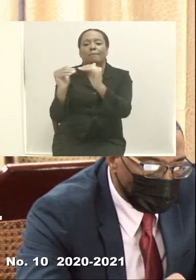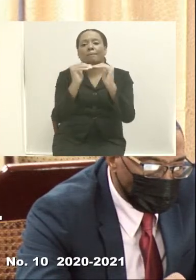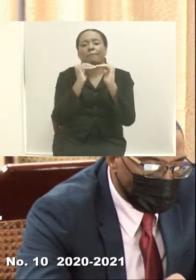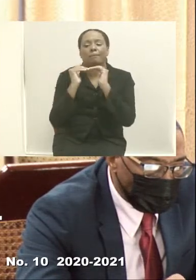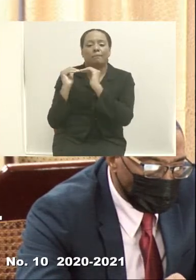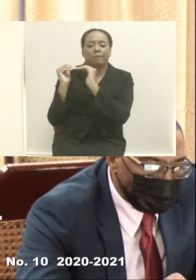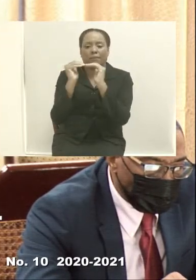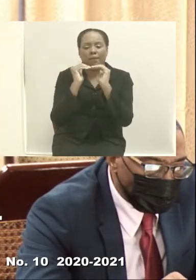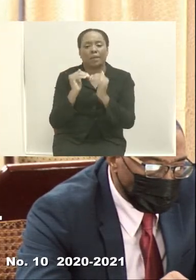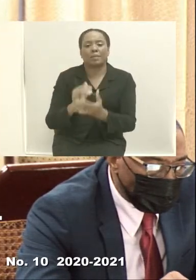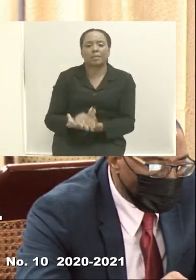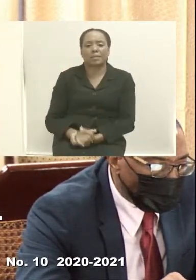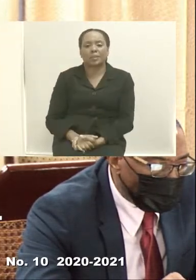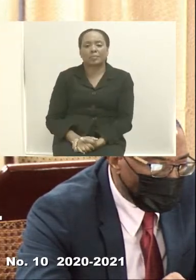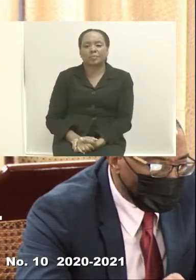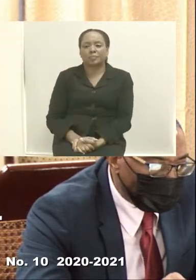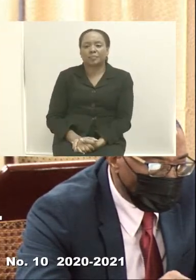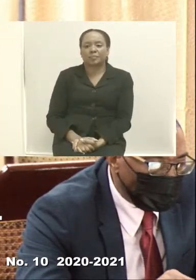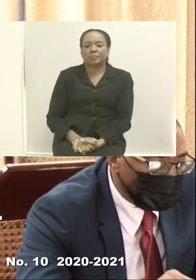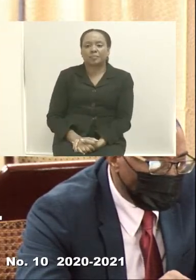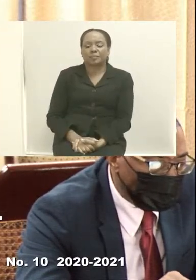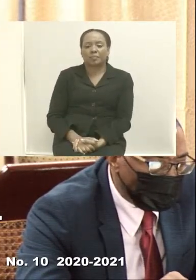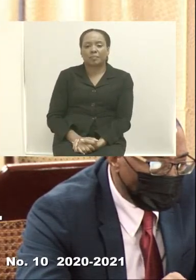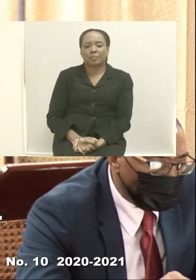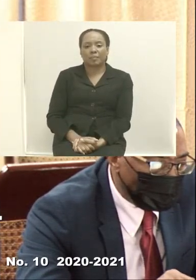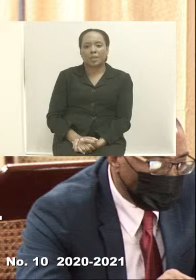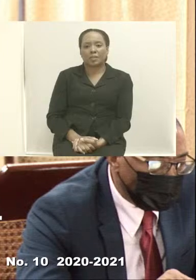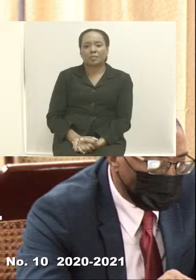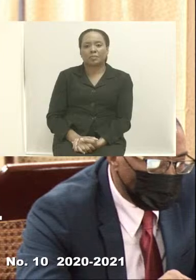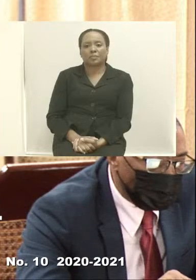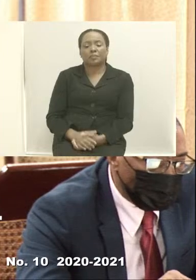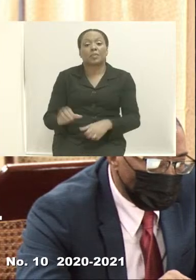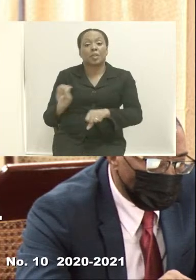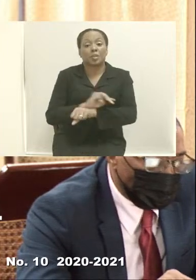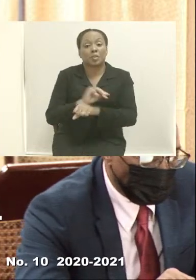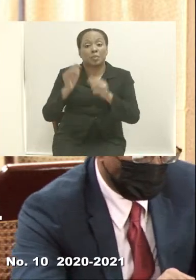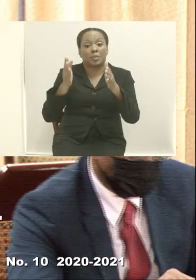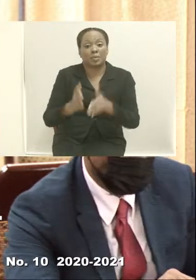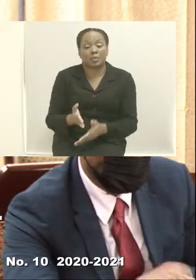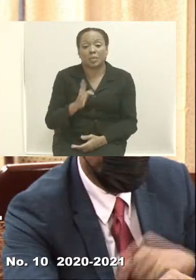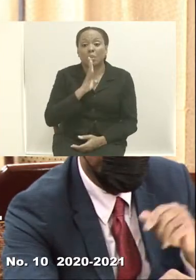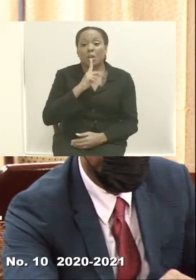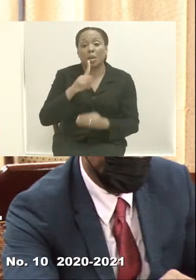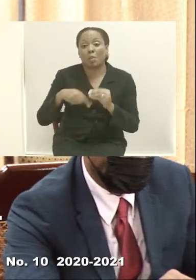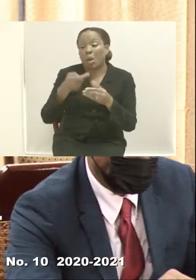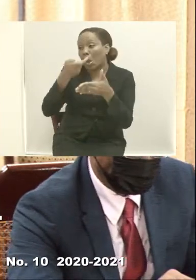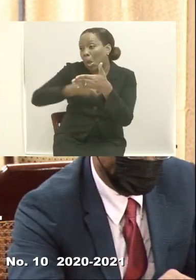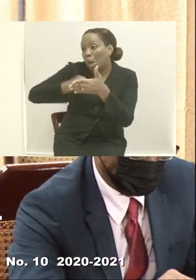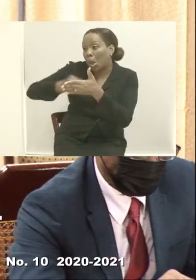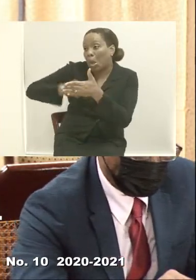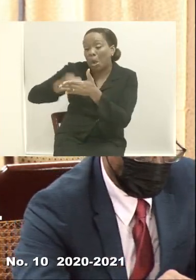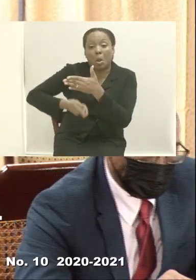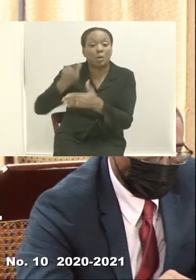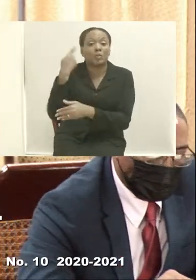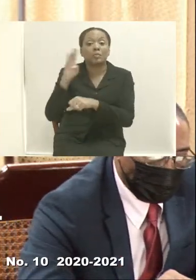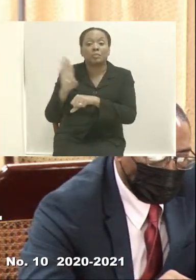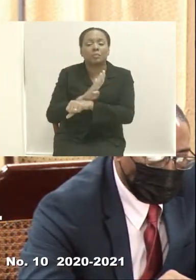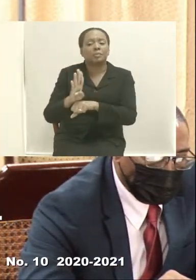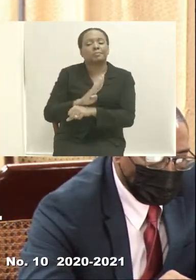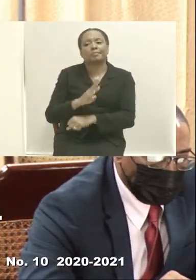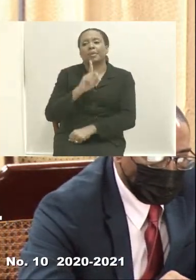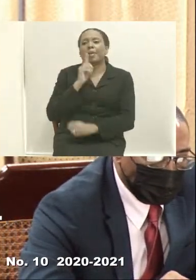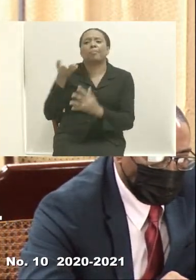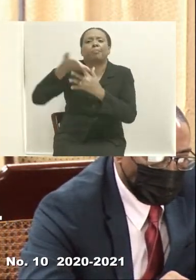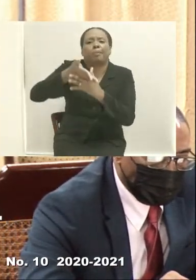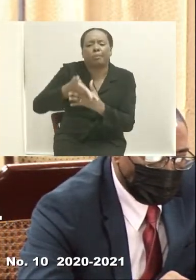viability. Operational costs, as the minister himself has suggested, often constitute a significant impediment to the